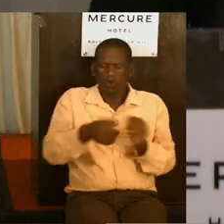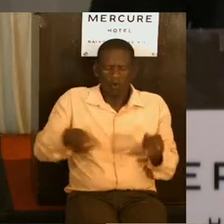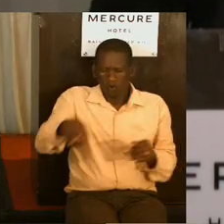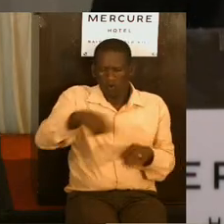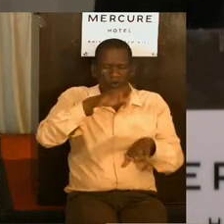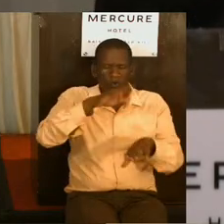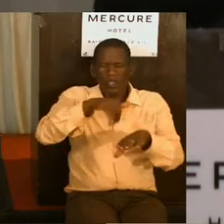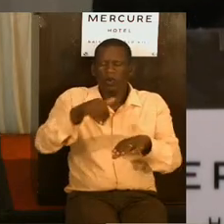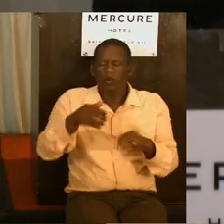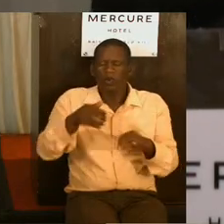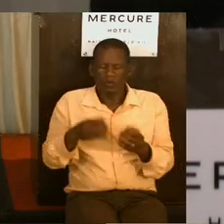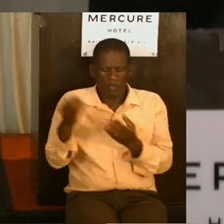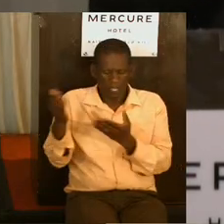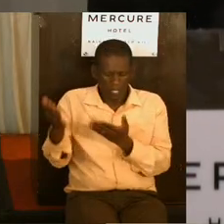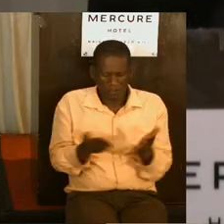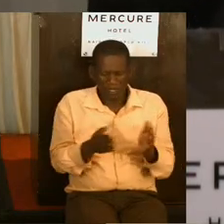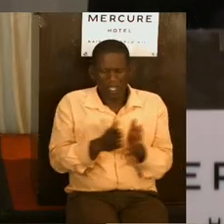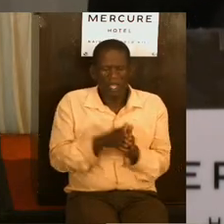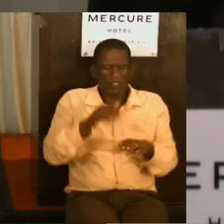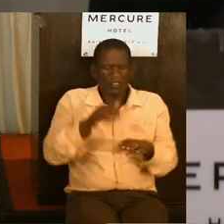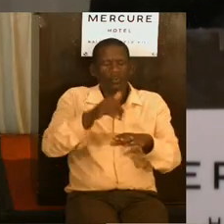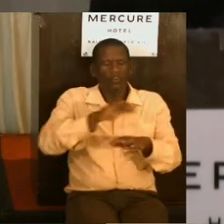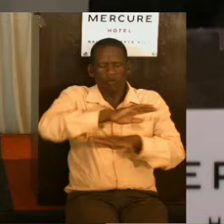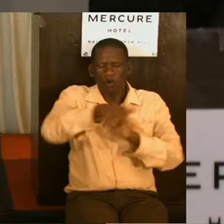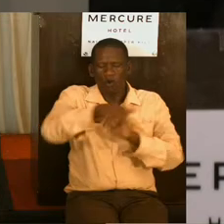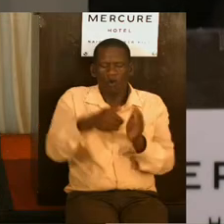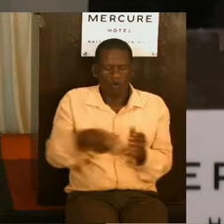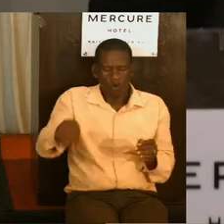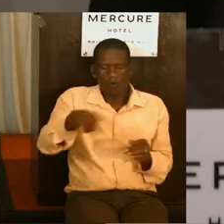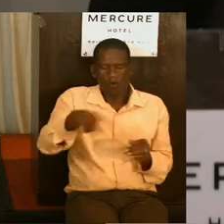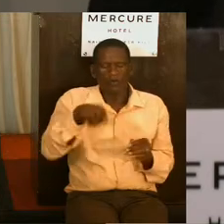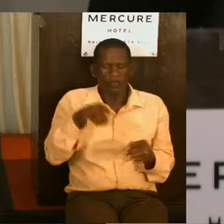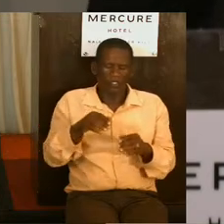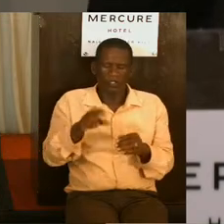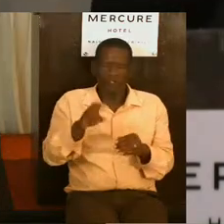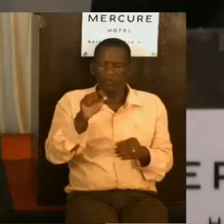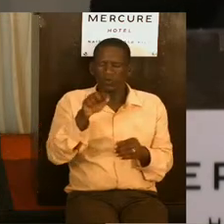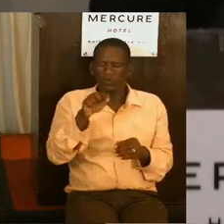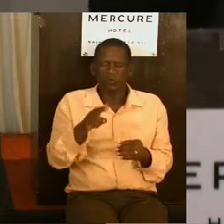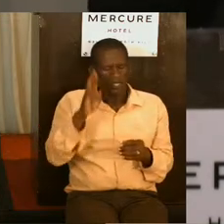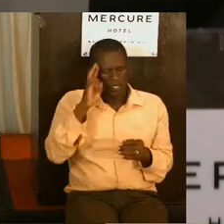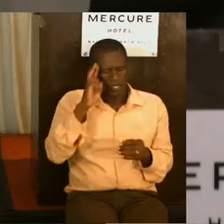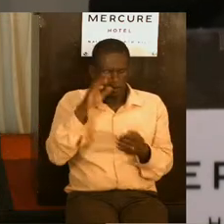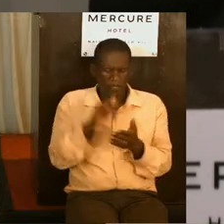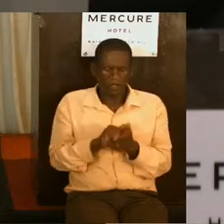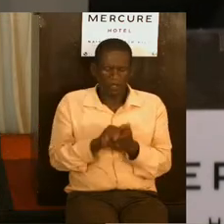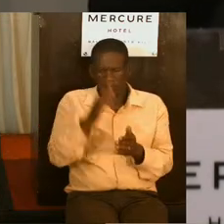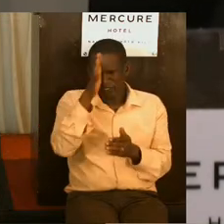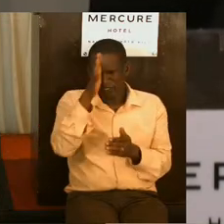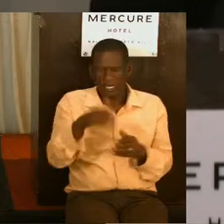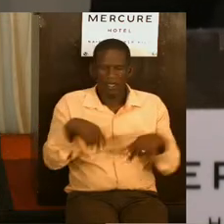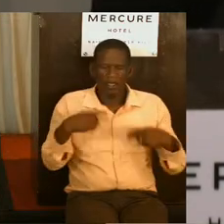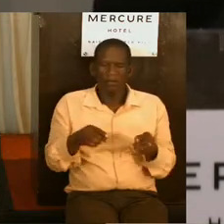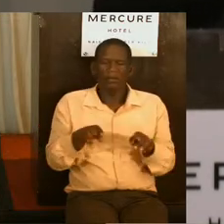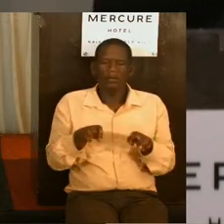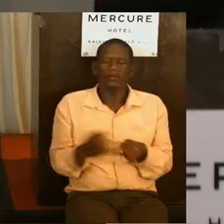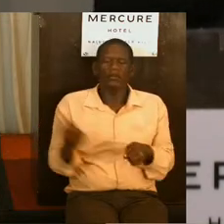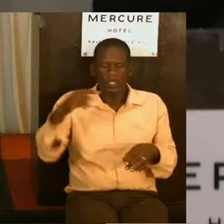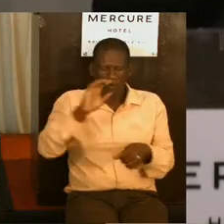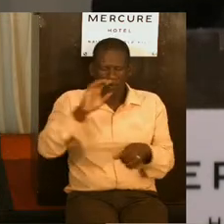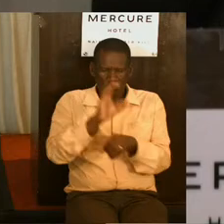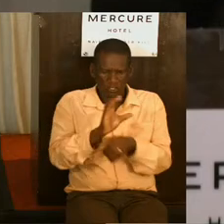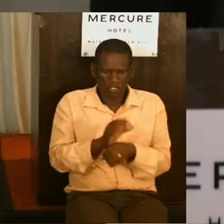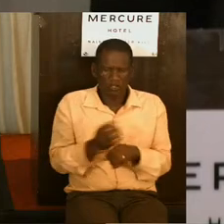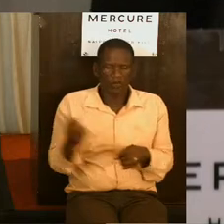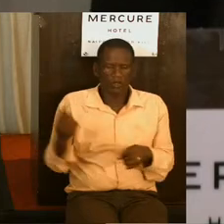are caught and uh this according for us all for this utu we remember that on Sunday people still come on church